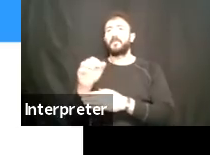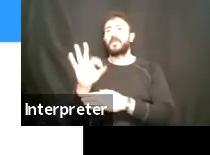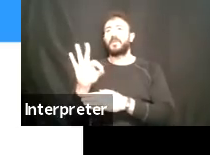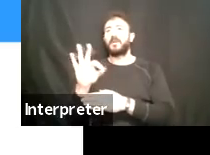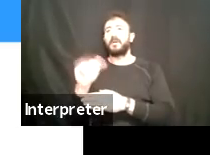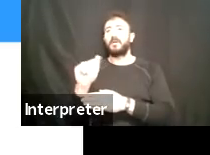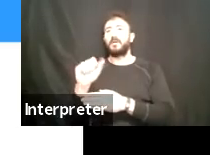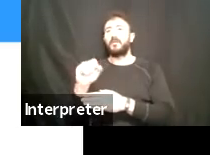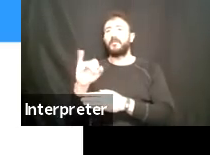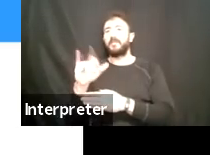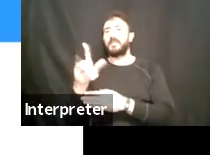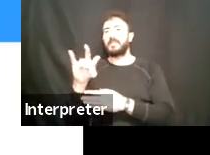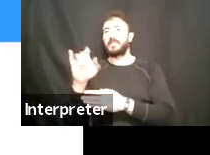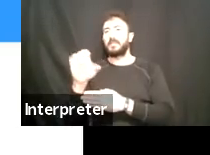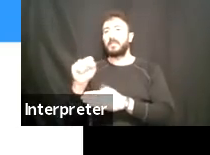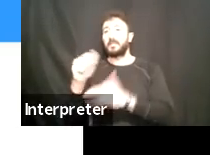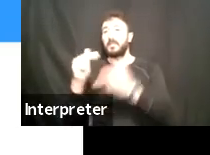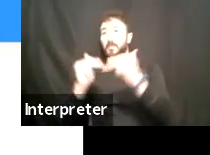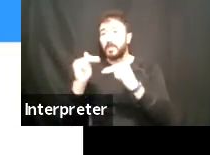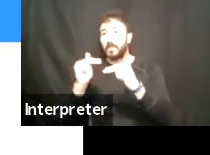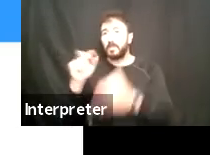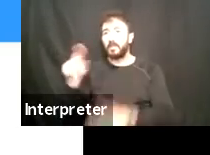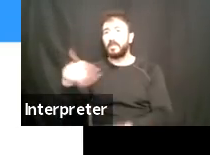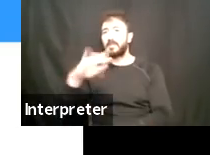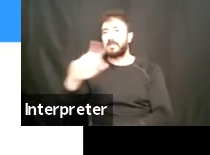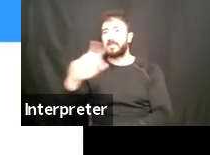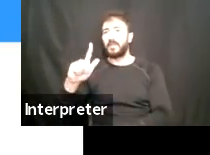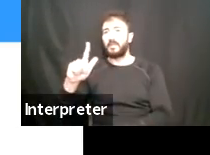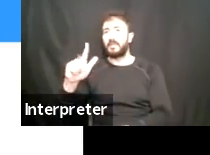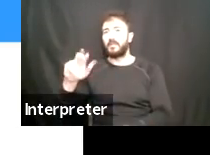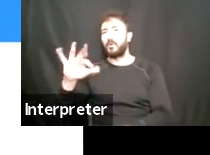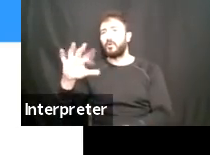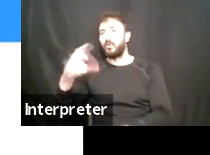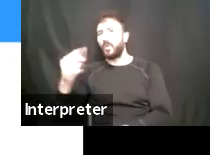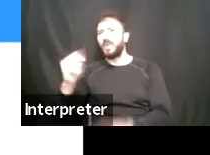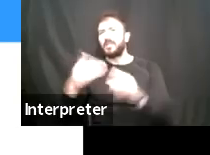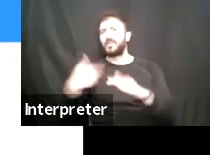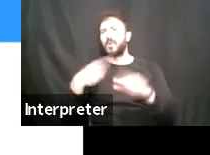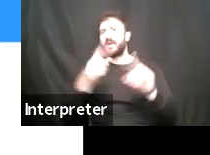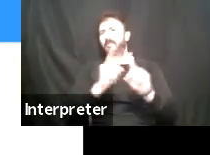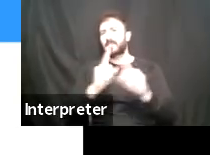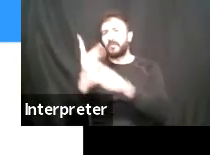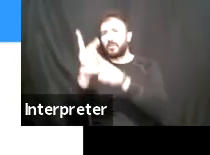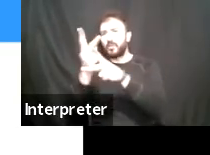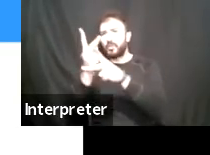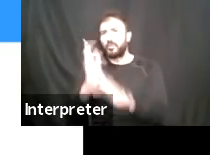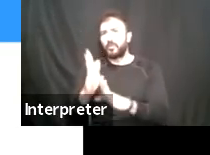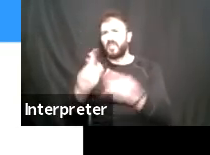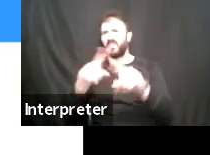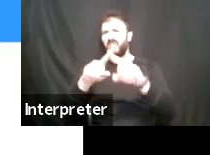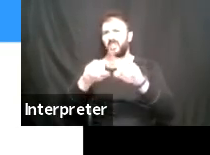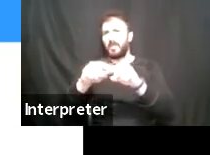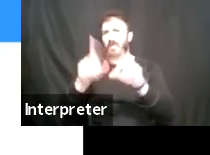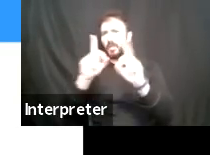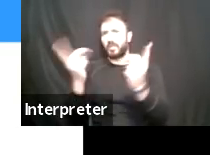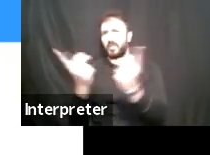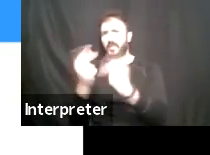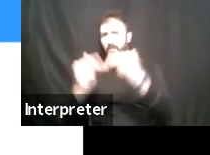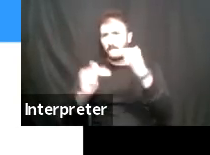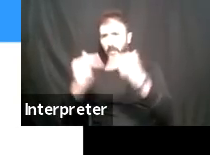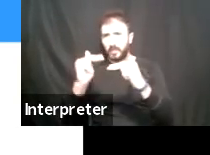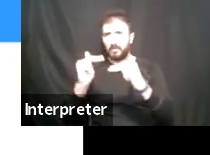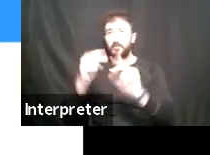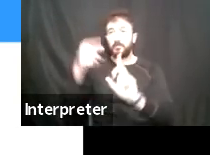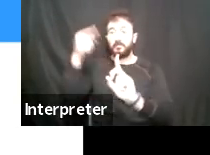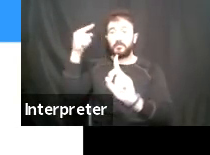at ITSC, it is Greg Trepas. And the responsibilities of the supervisor is to monitor the